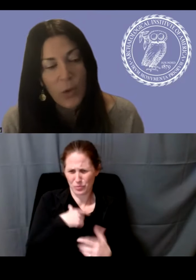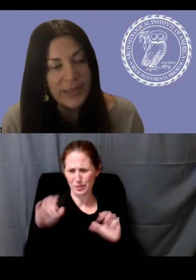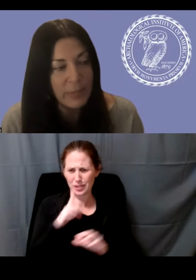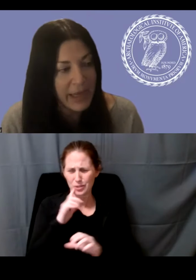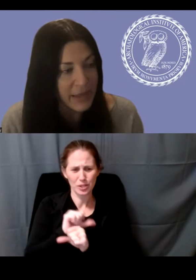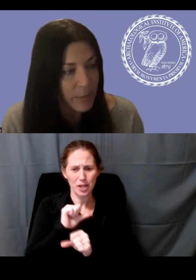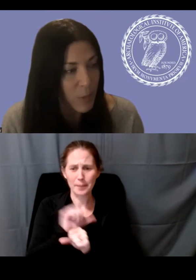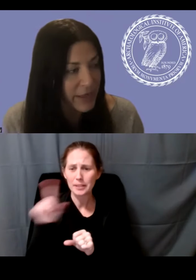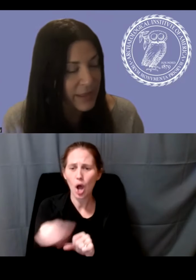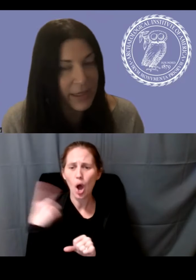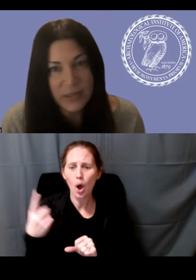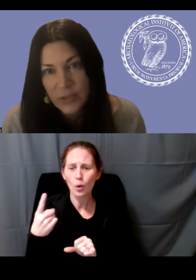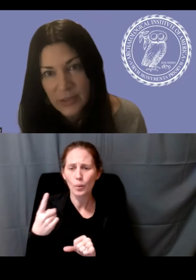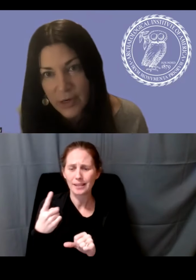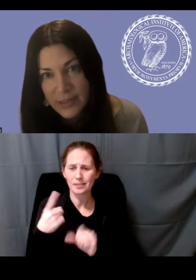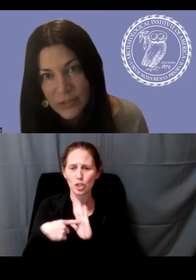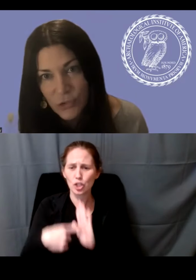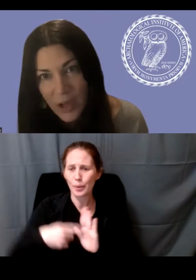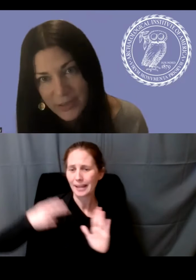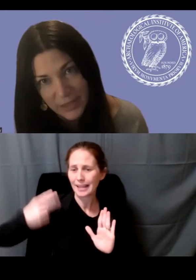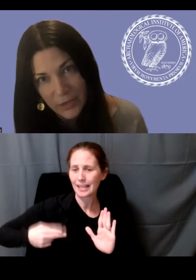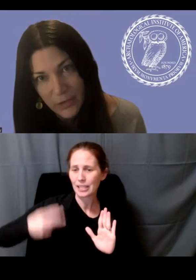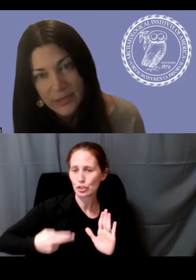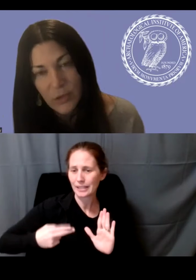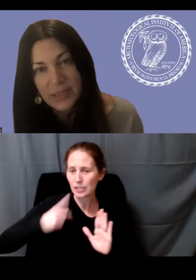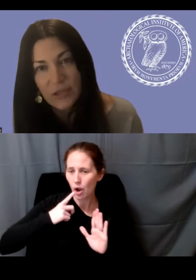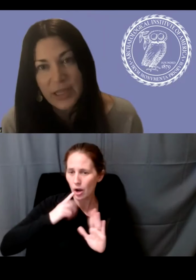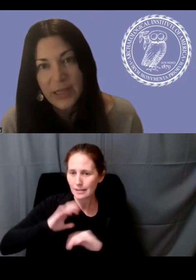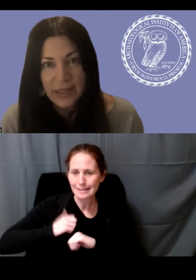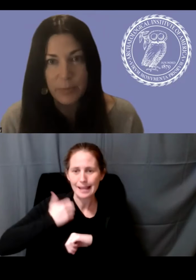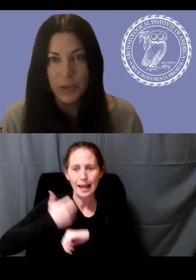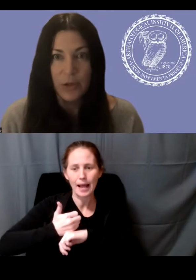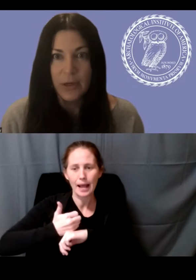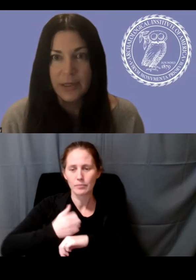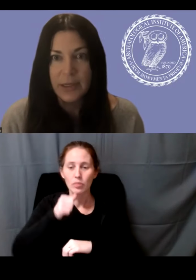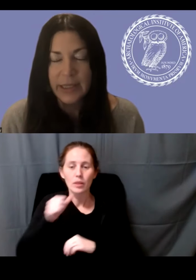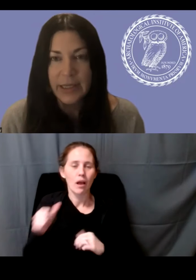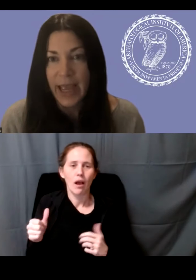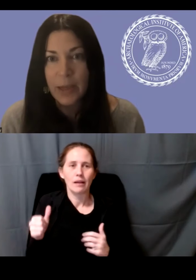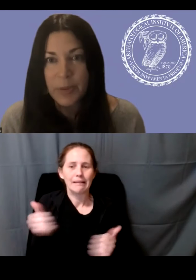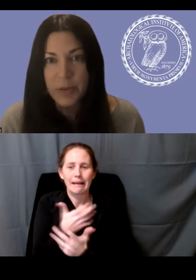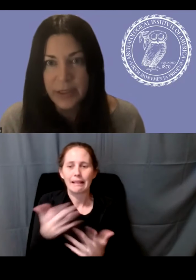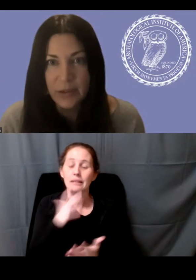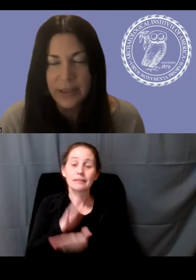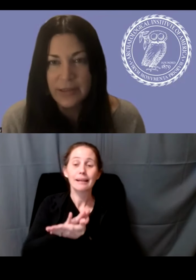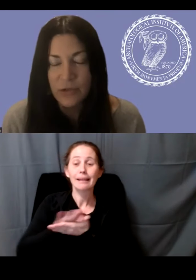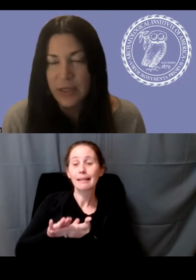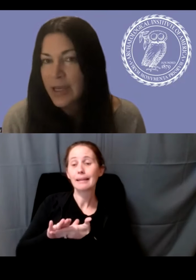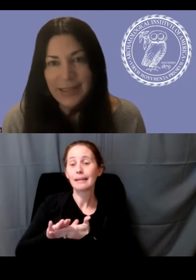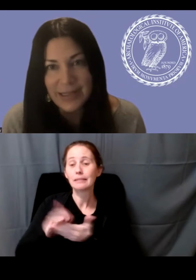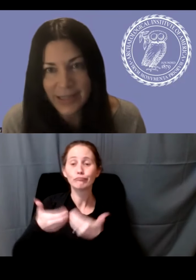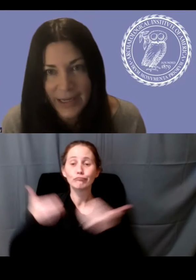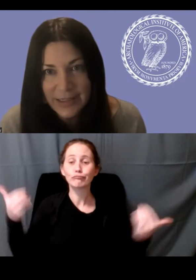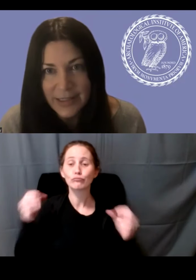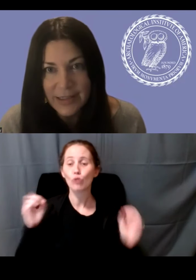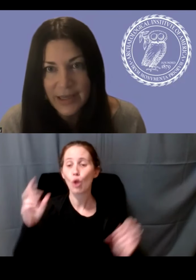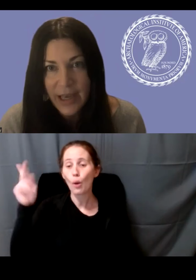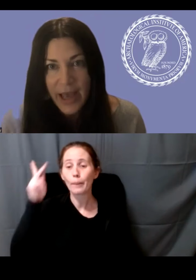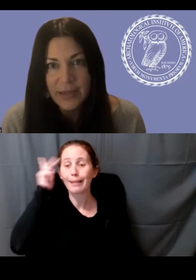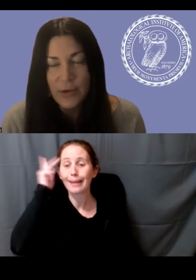It's always making the point that histories are constructed. There is no such thing as a pure and clean apolitical history. Does